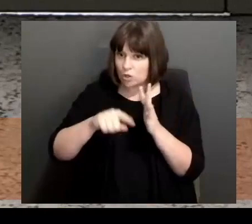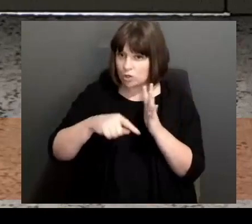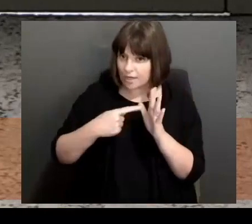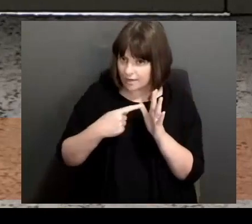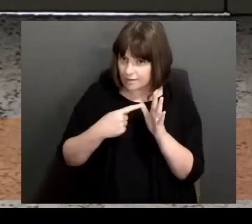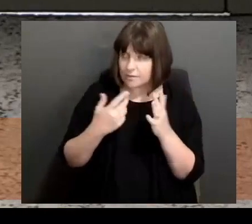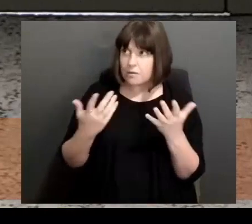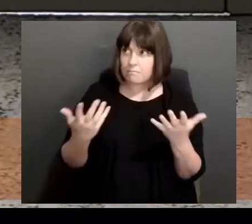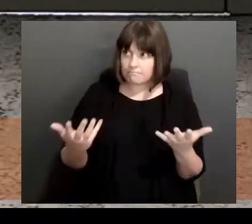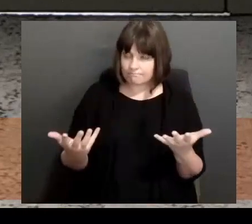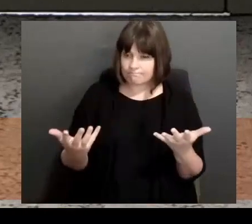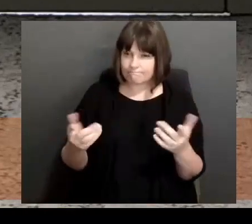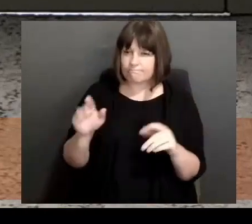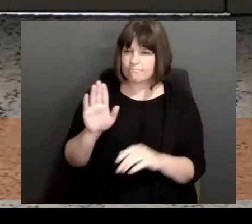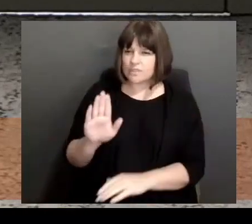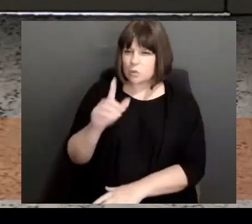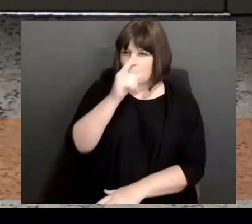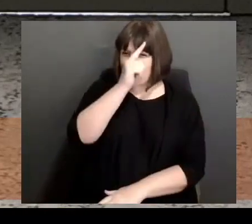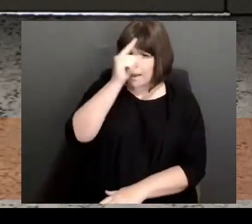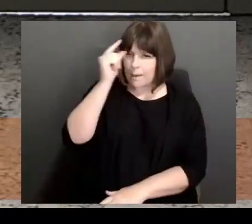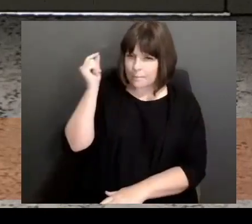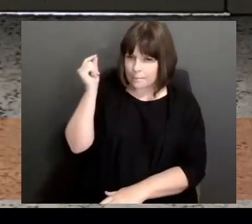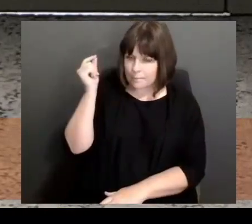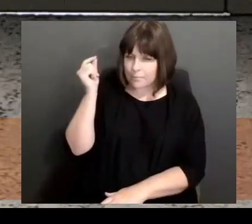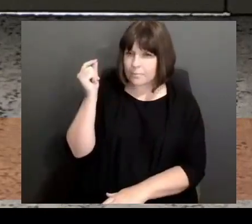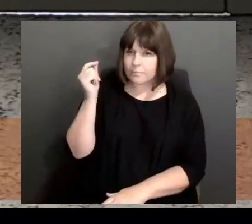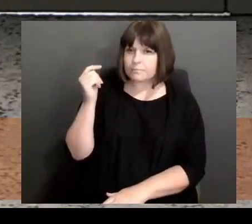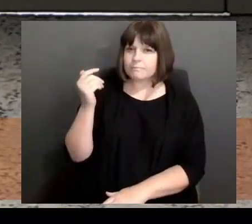is the intention to avoid